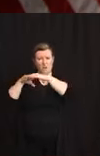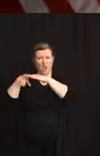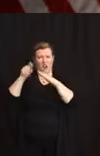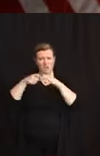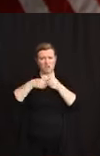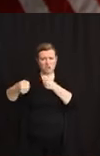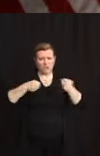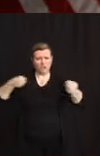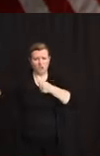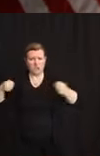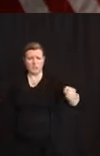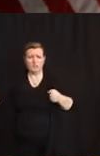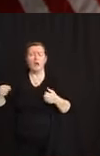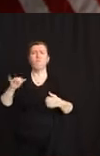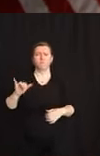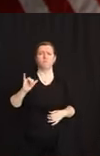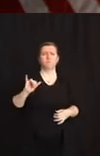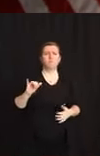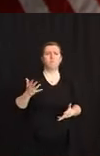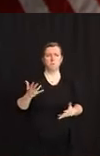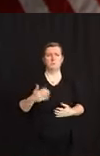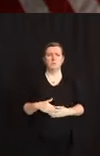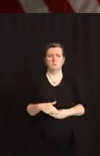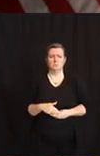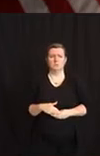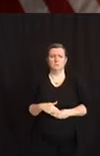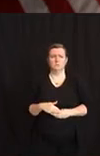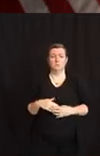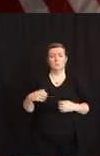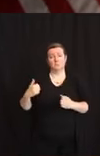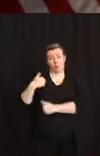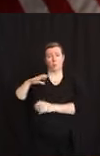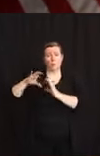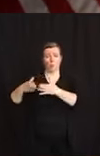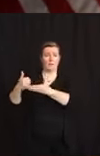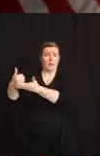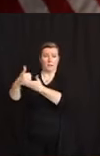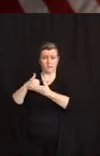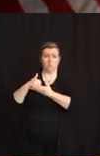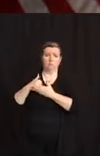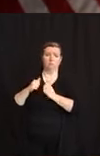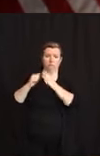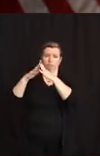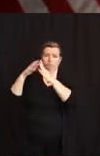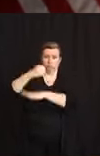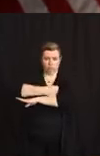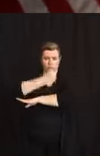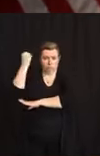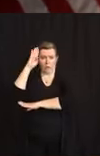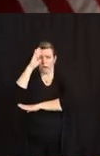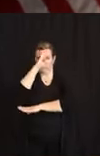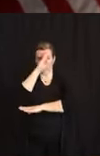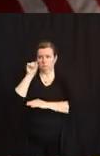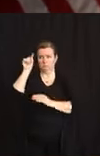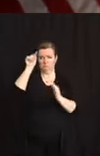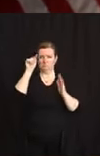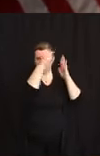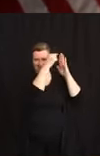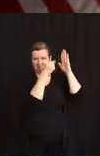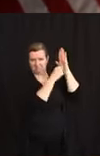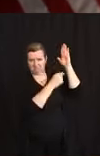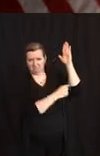terms of where we work with the Army Corps in terms of opening these field medical stations. And I want to give Judy and her team and